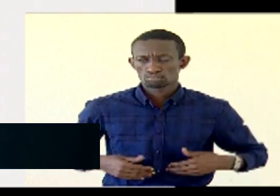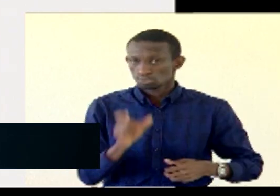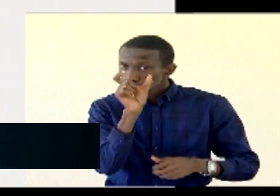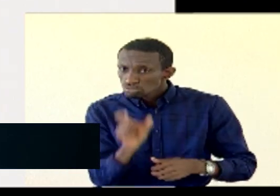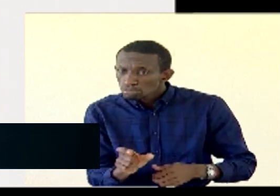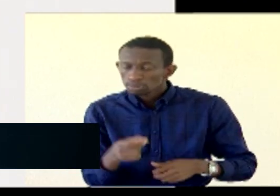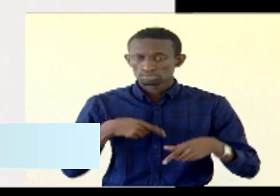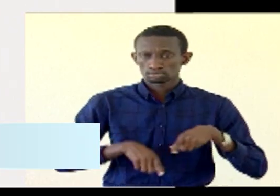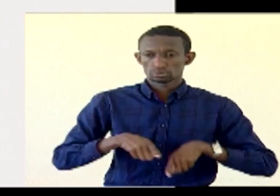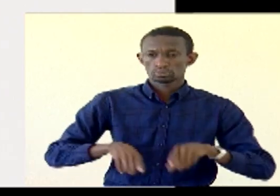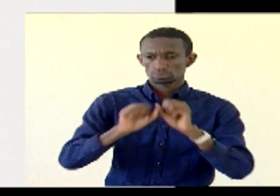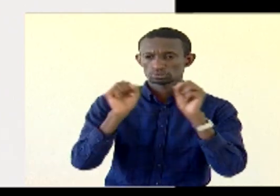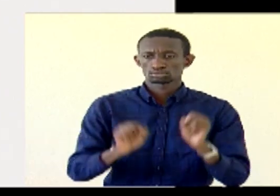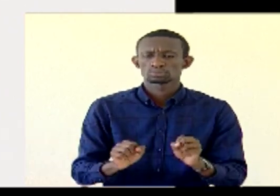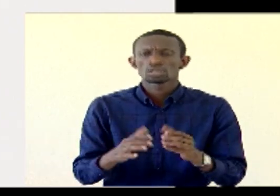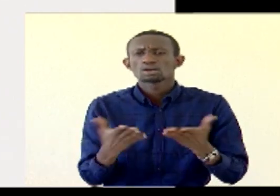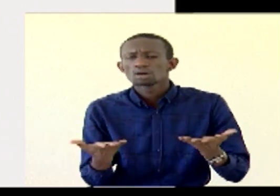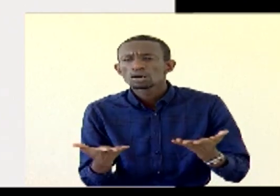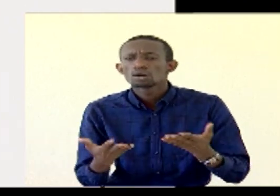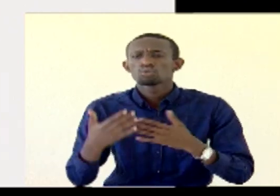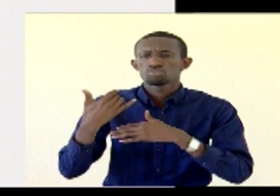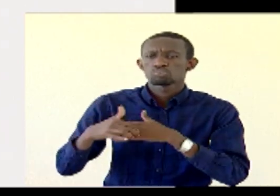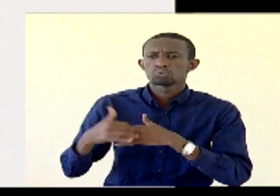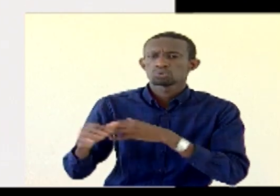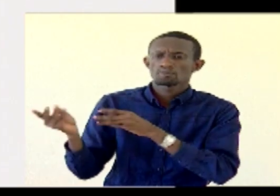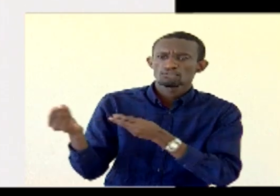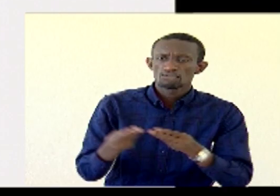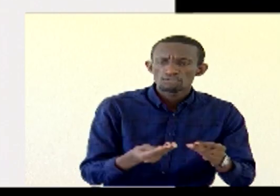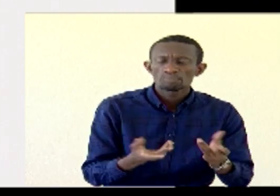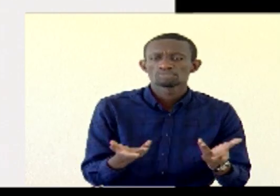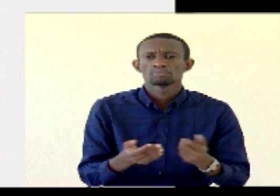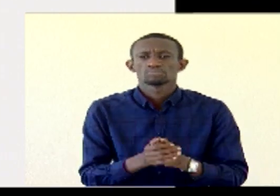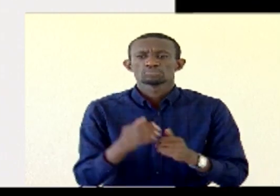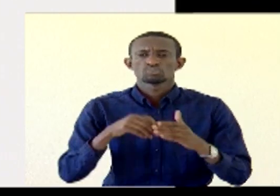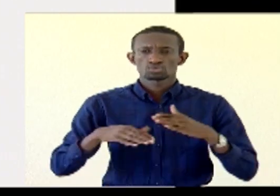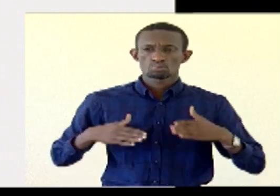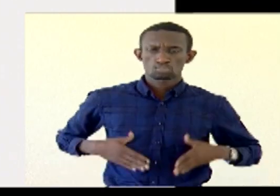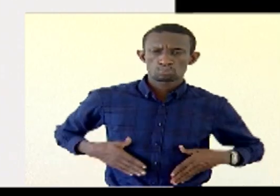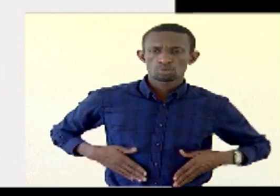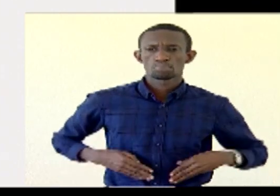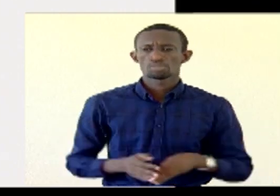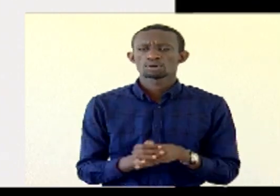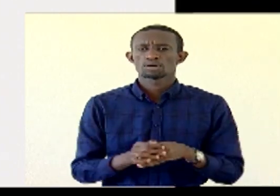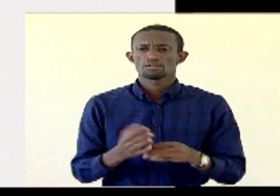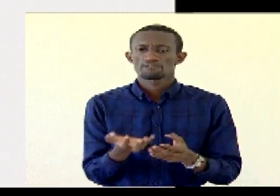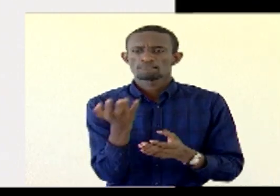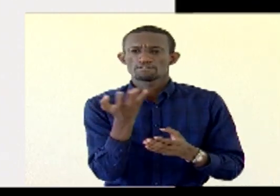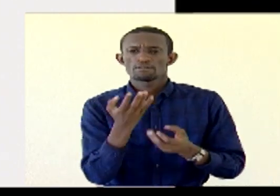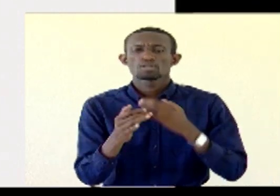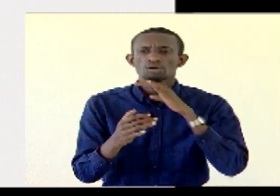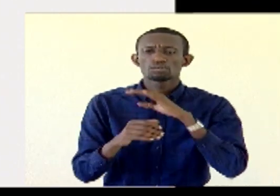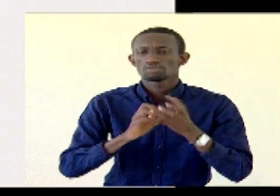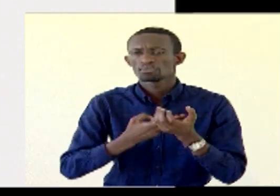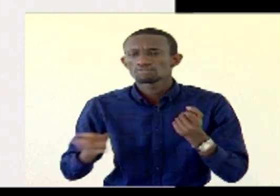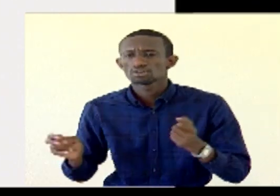having the aorta that carries blood to the kidney, and the blood is going to be oxygenated. We have the vein cava,